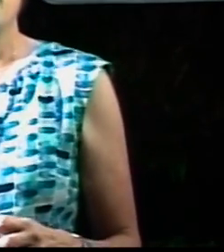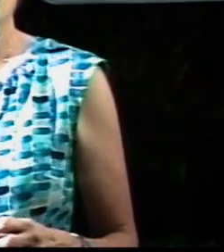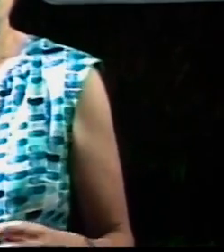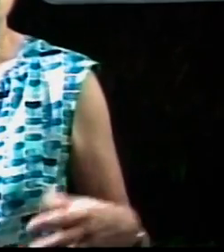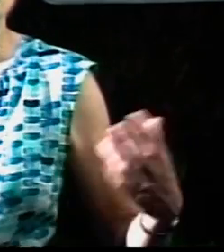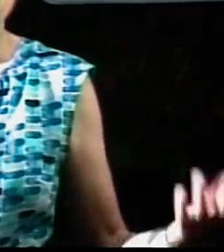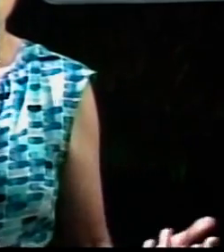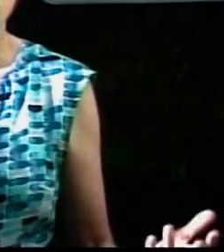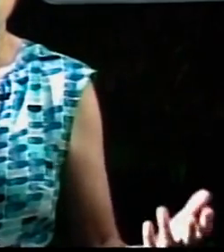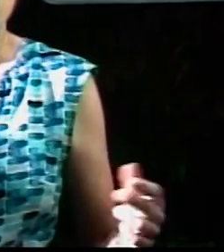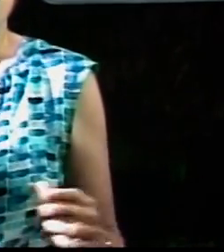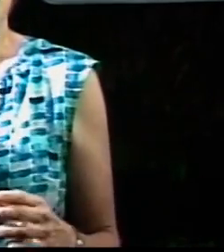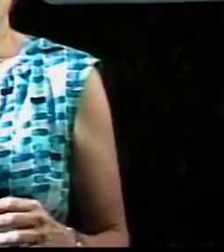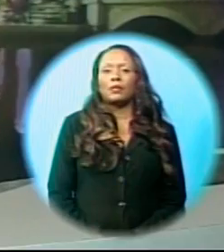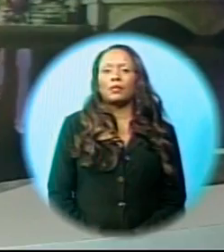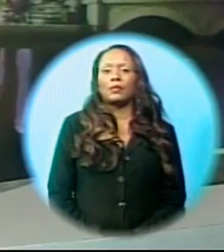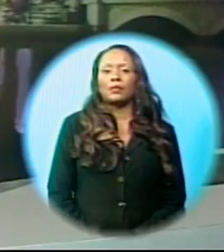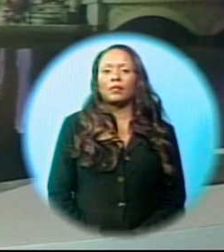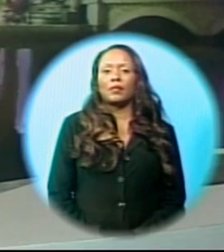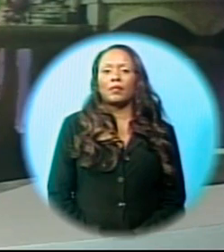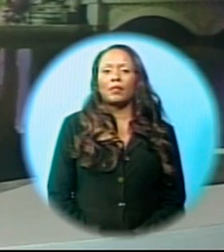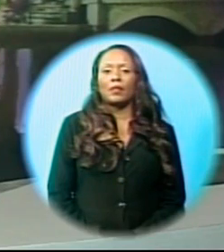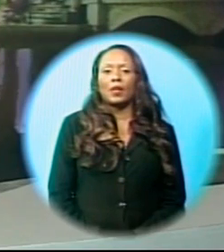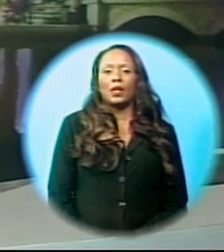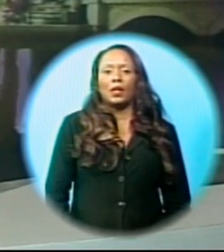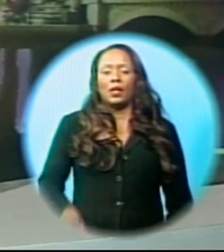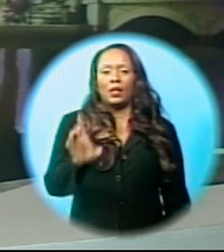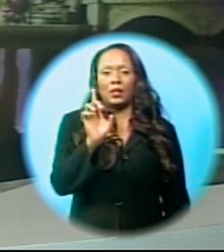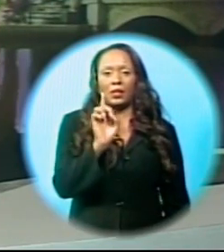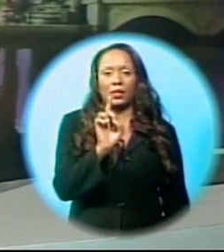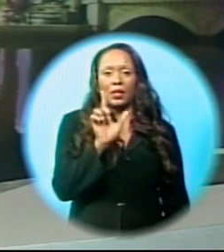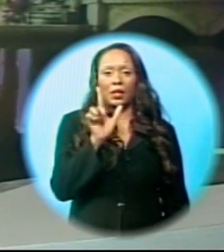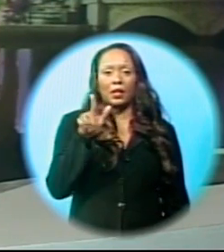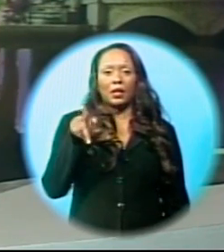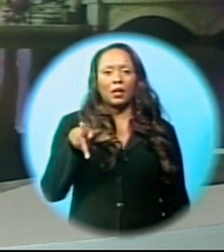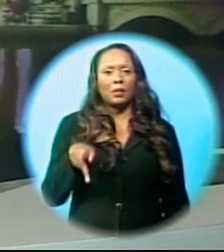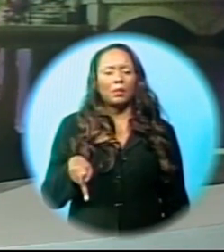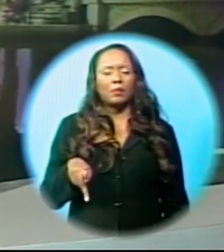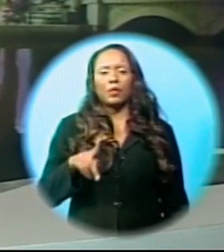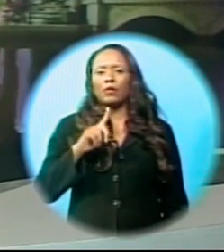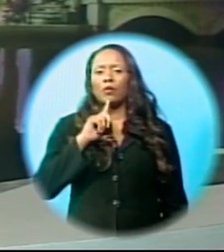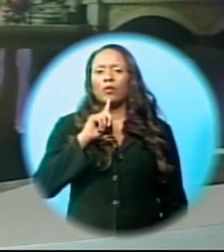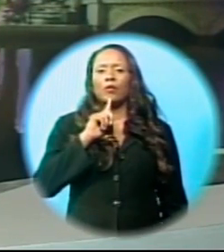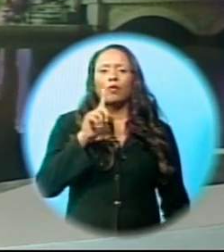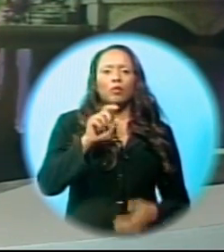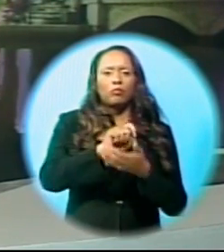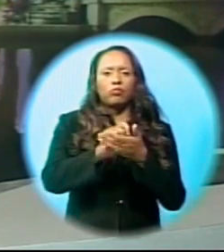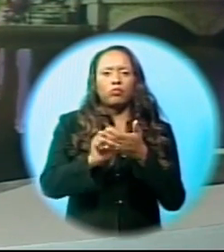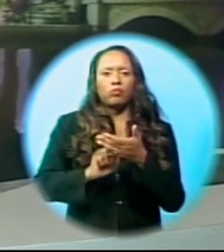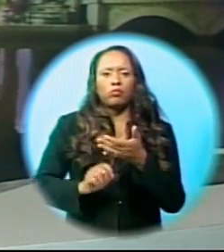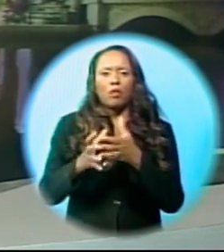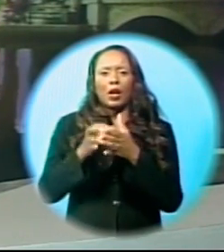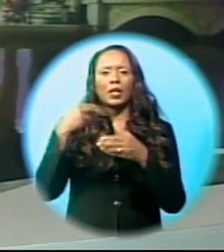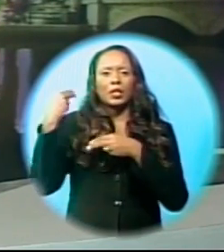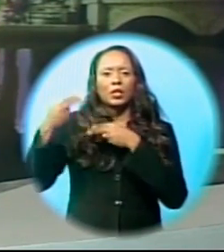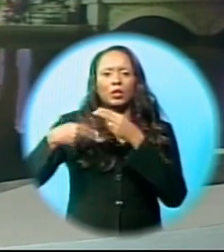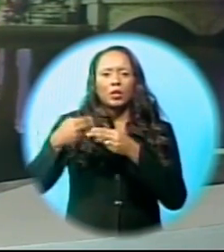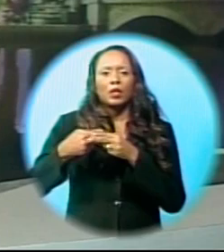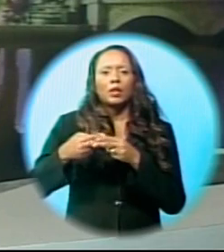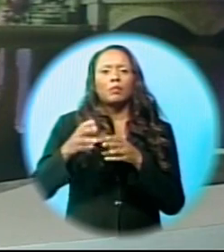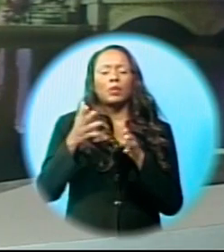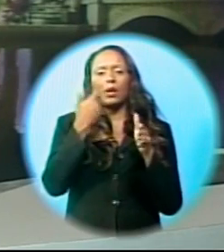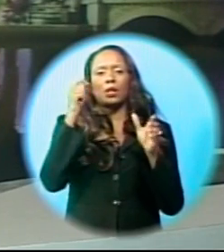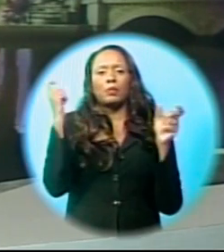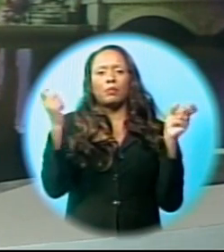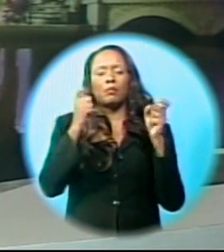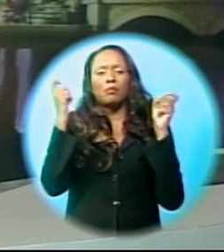I have that now they want. The ruling Democratic Labour Party has chronicled the history of Barbados as the island prepares to celebrate